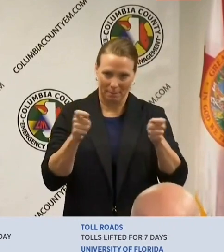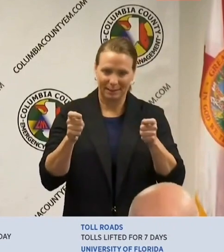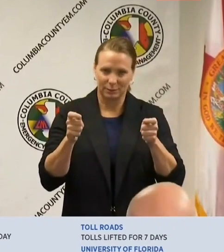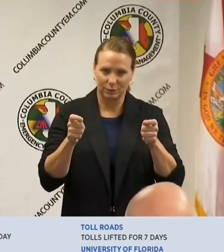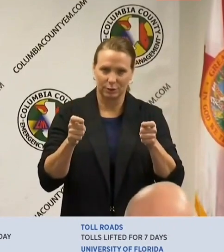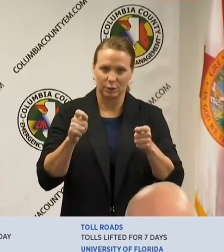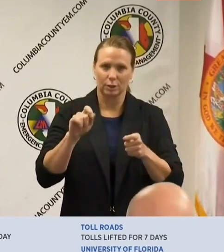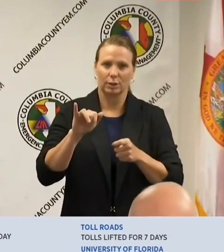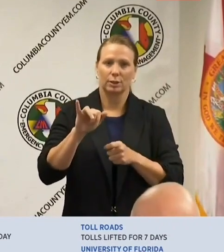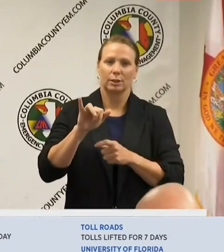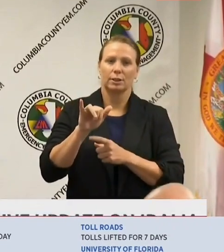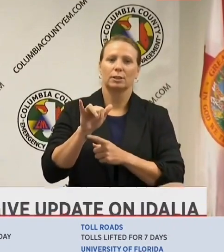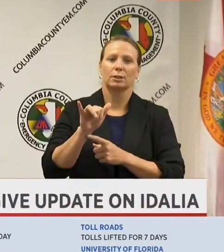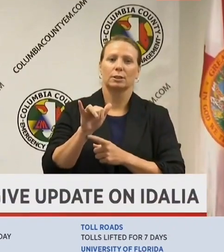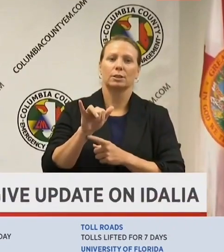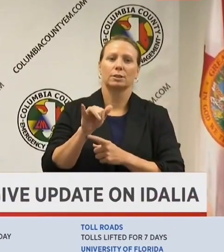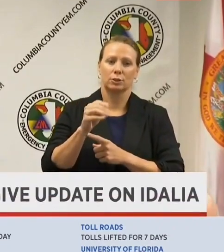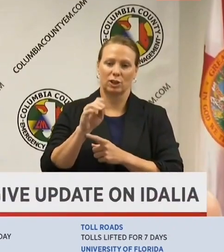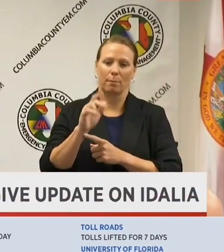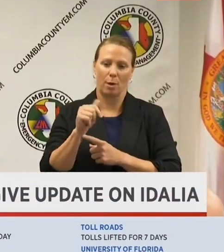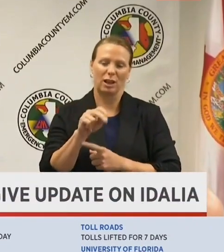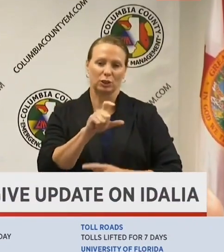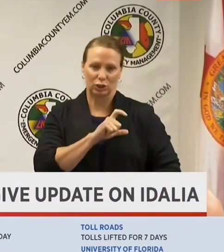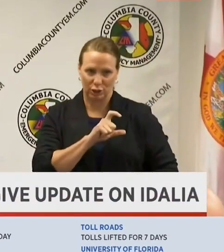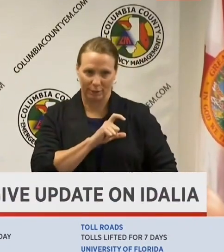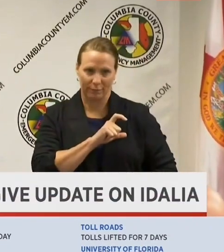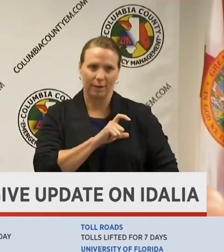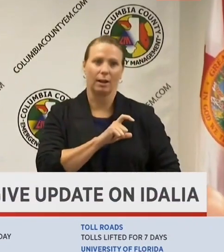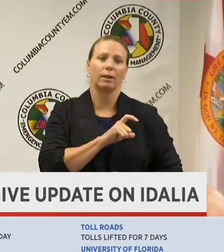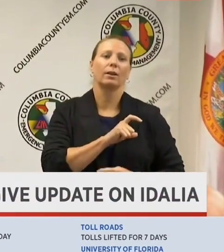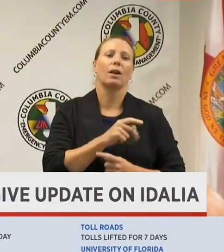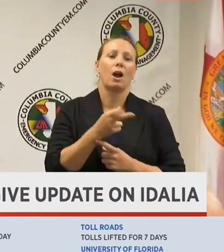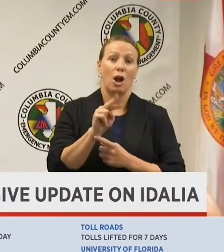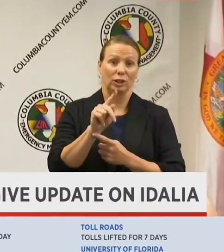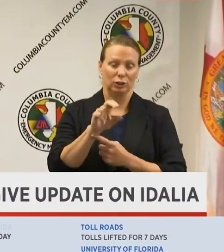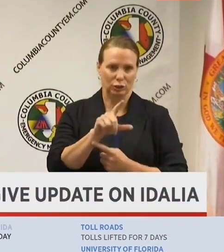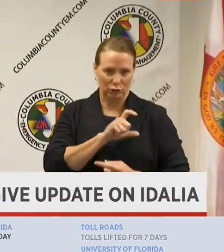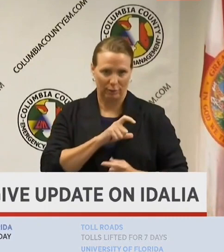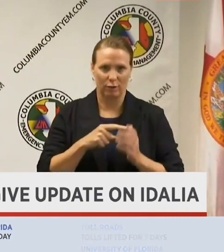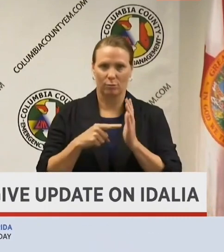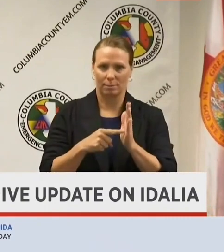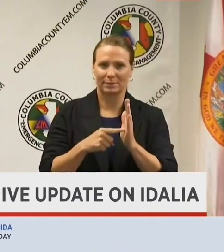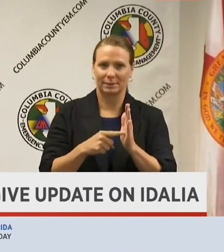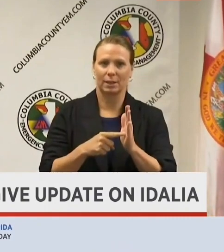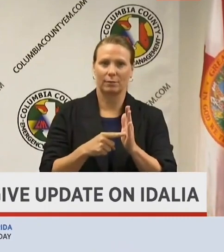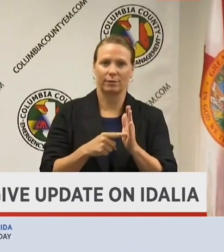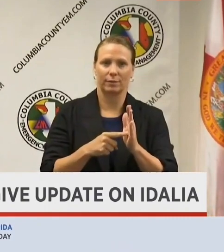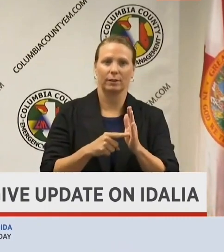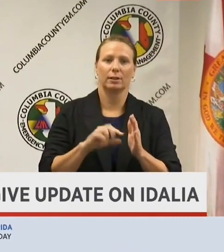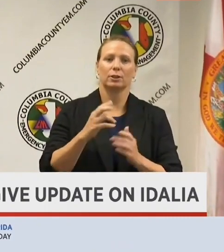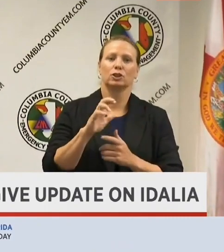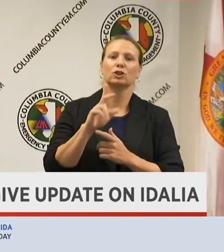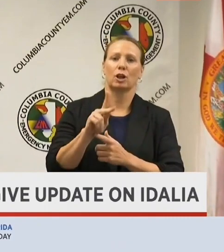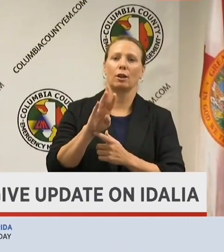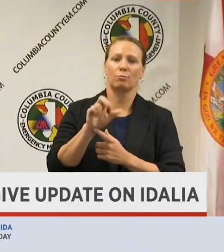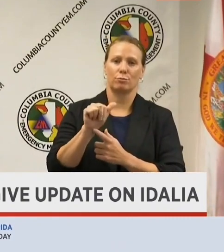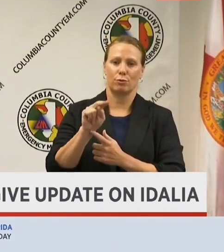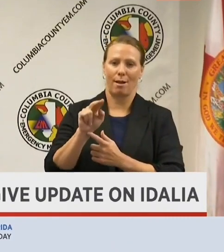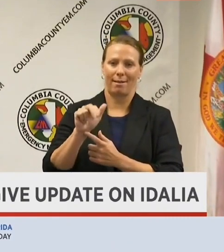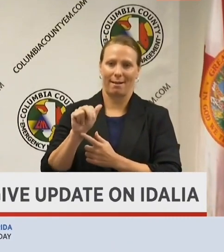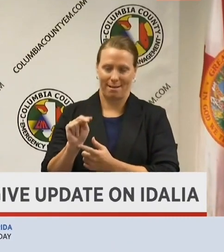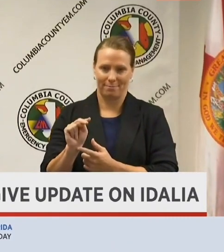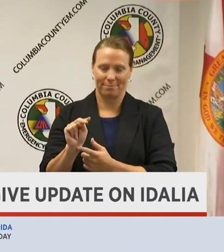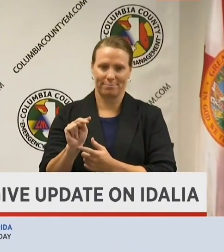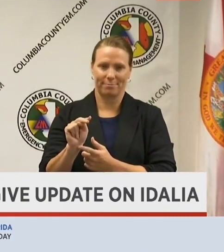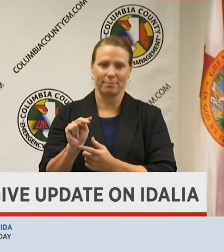Morgan, Sheriff Mark Hunter from Columbia County, and Representative Chuck Brannon. This storm is going